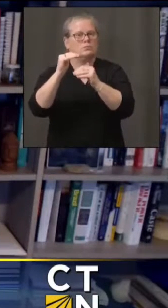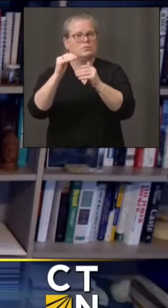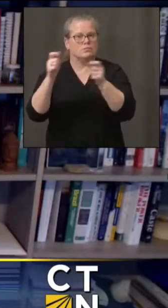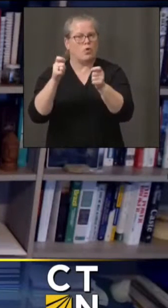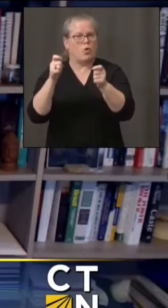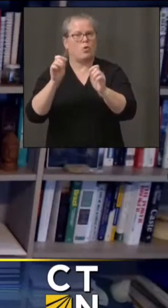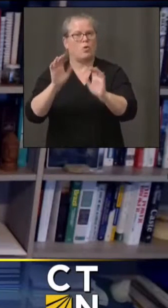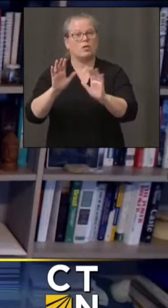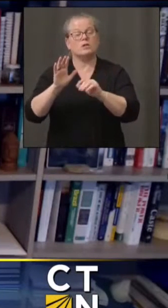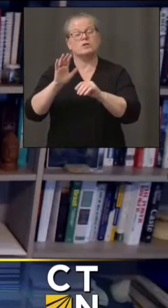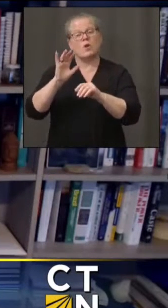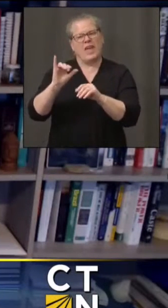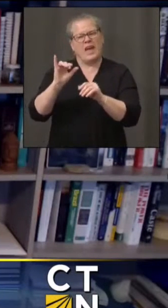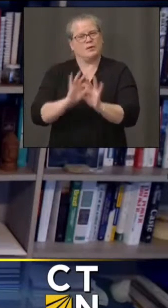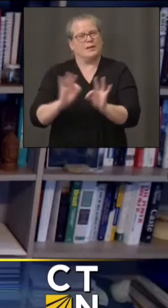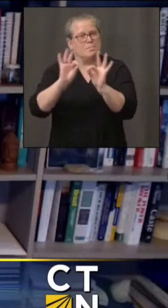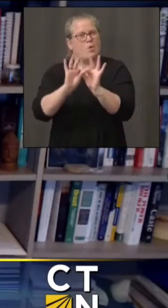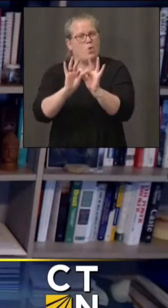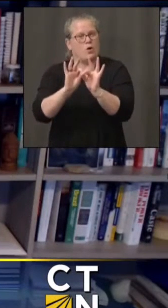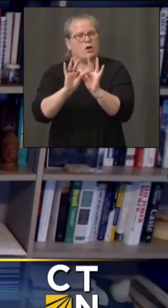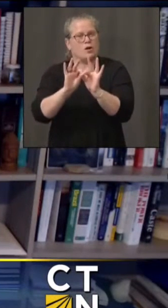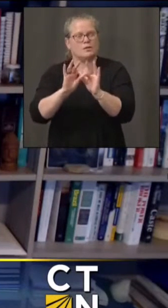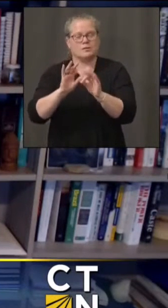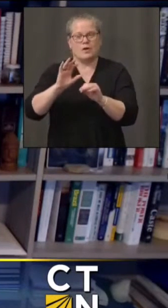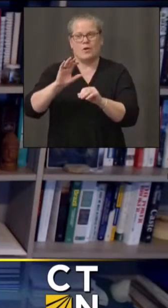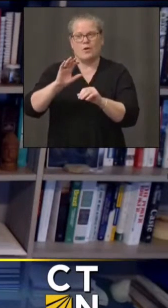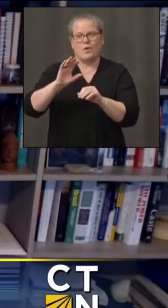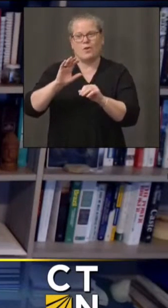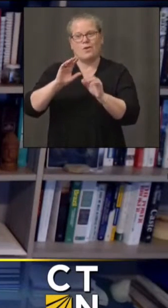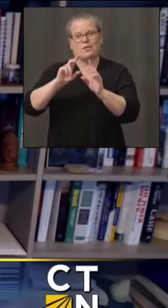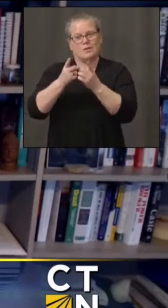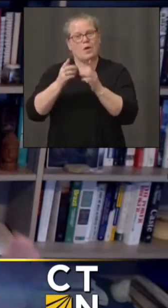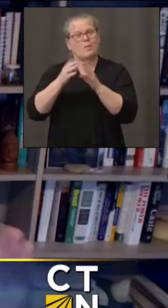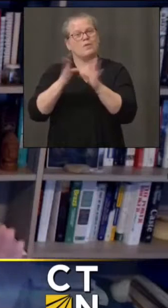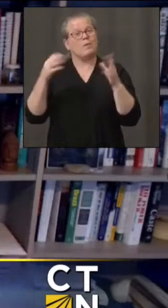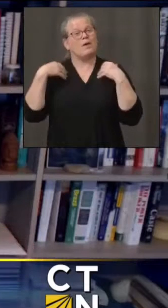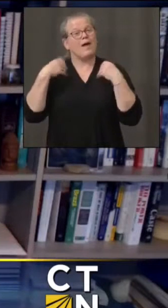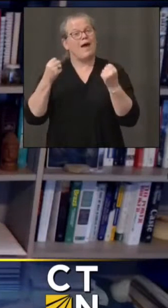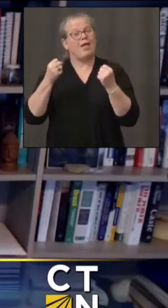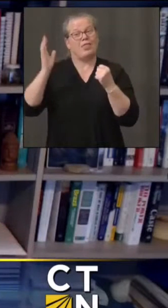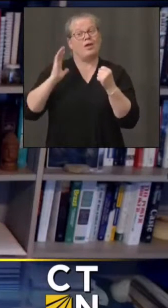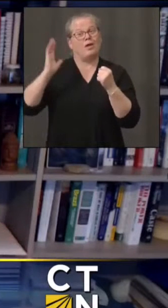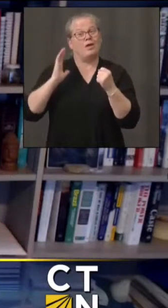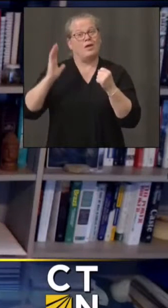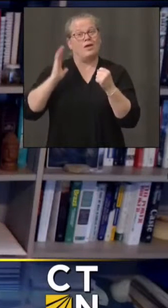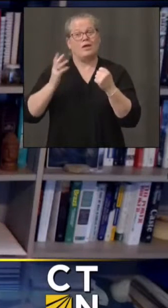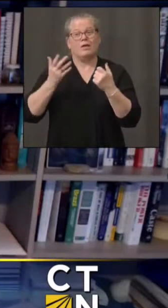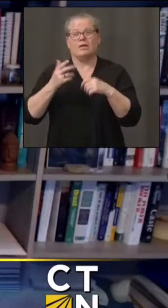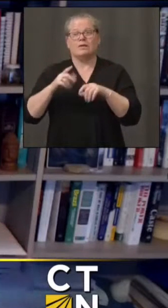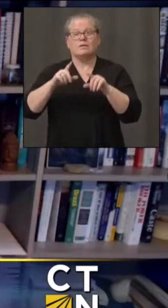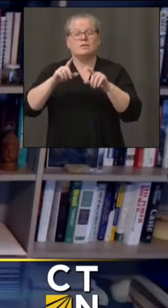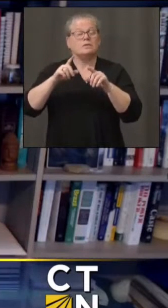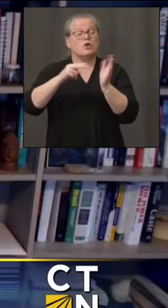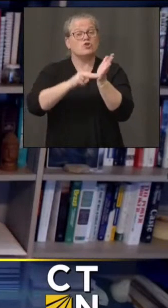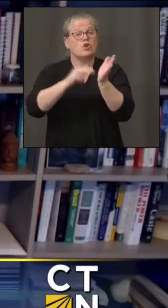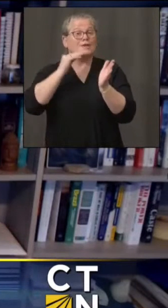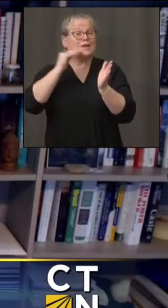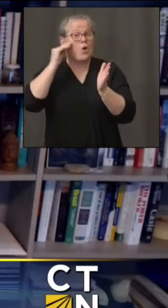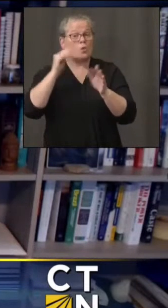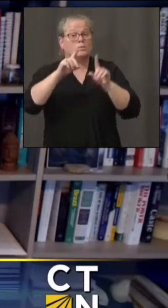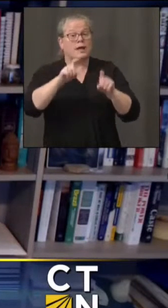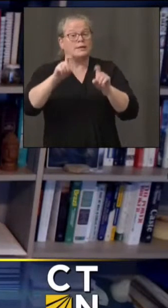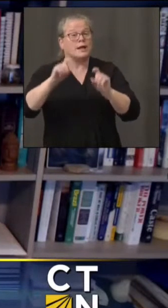effort made by the Department of Public Health to go from no testing in nursing homes up to about